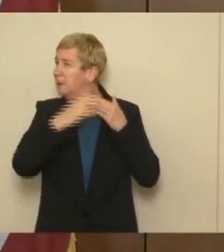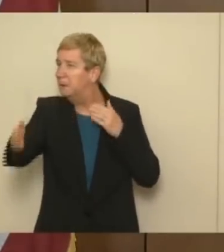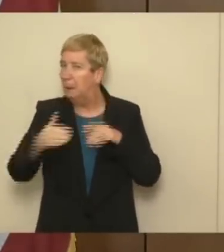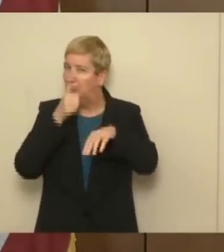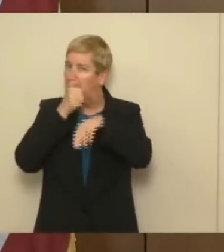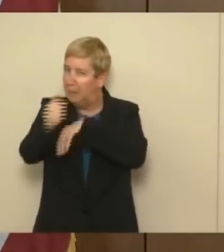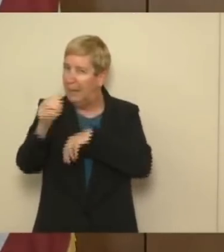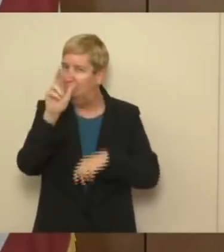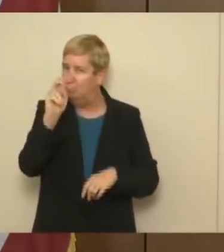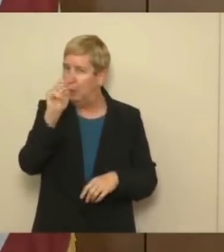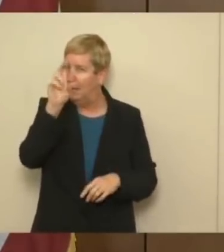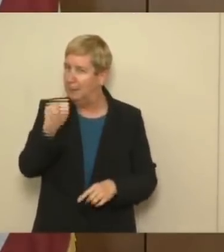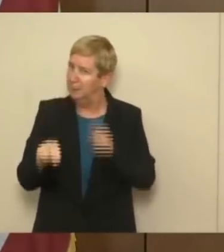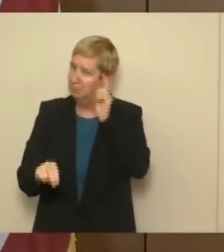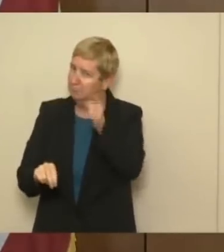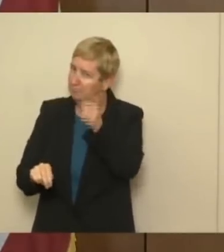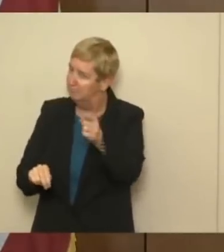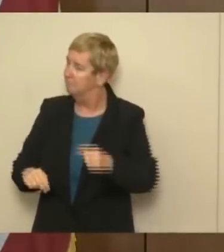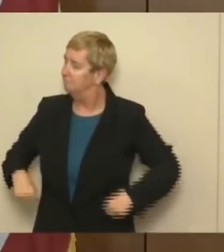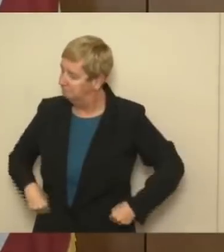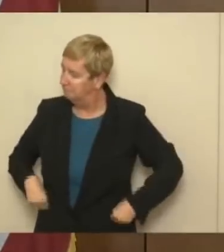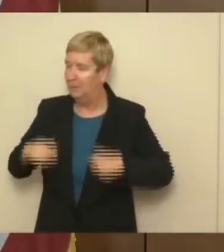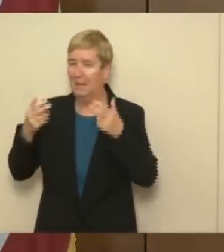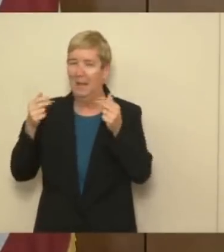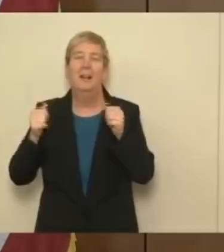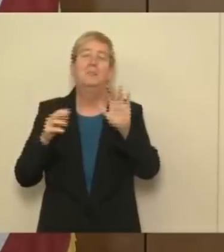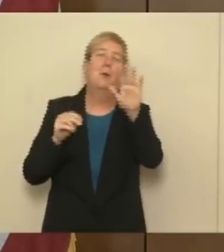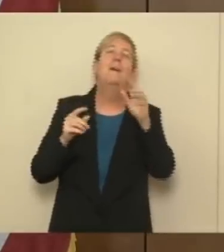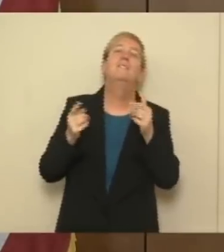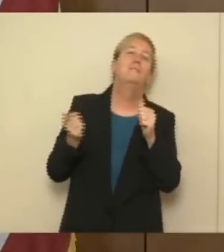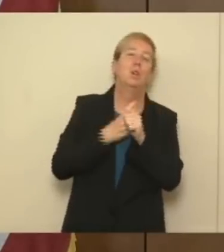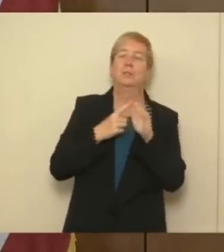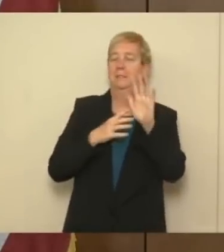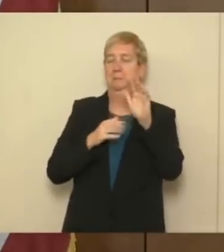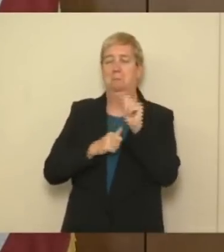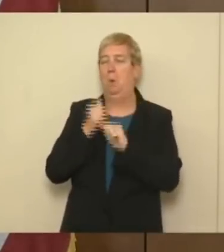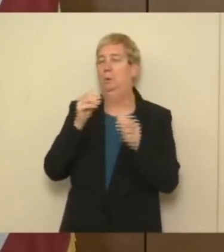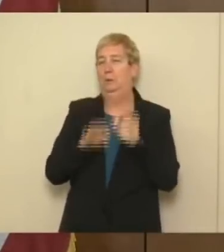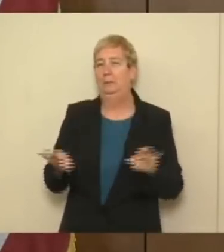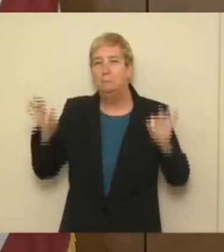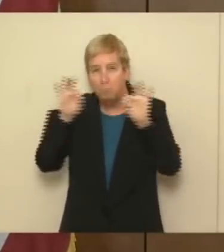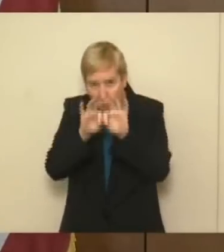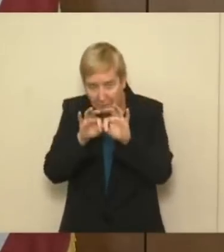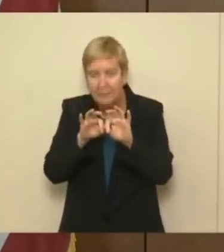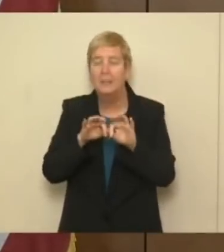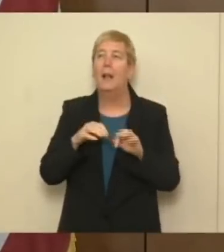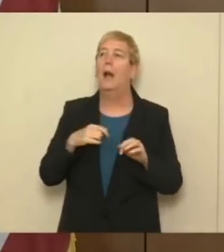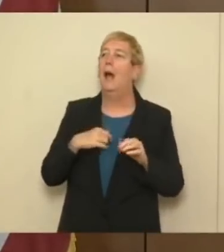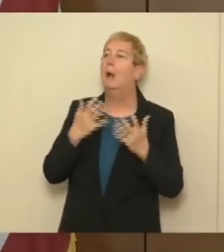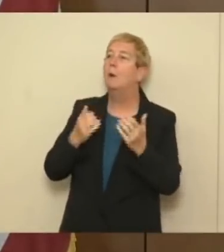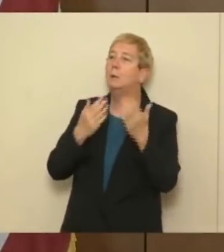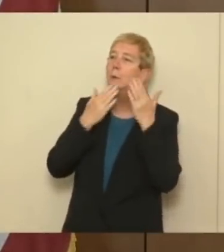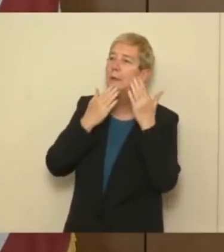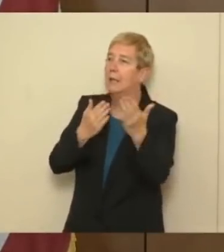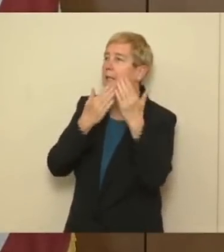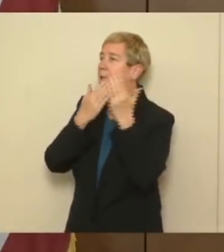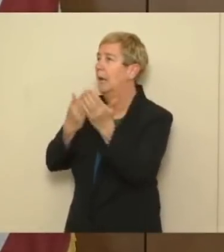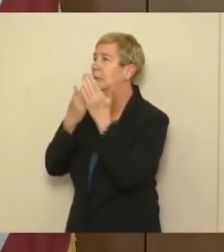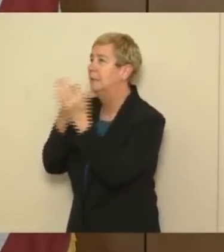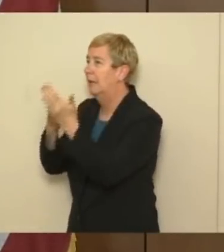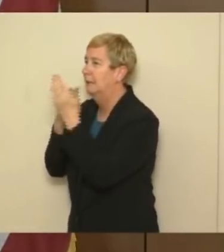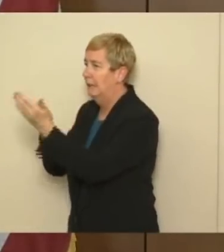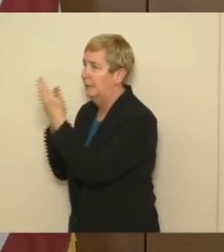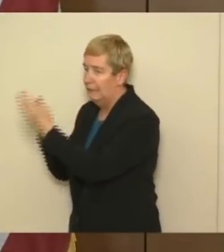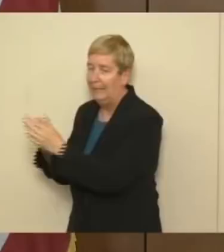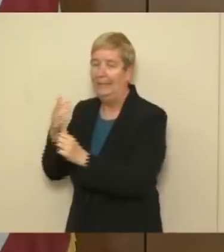me. First, and by far the most important, look, I want to thank every single legislator